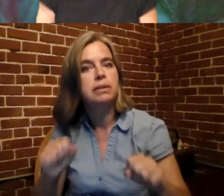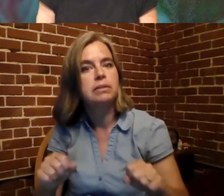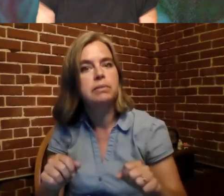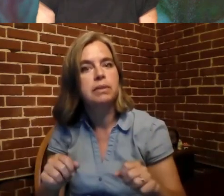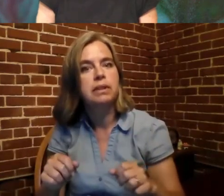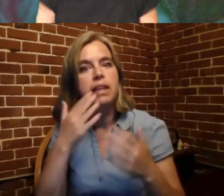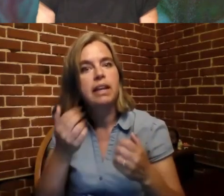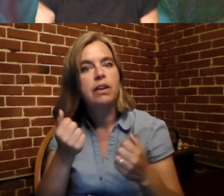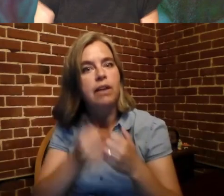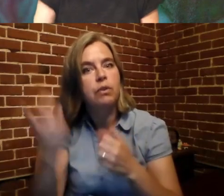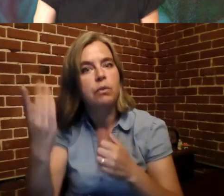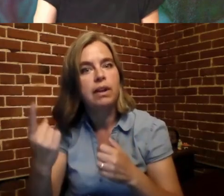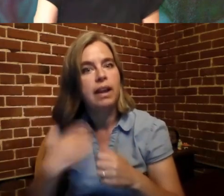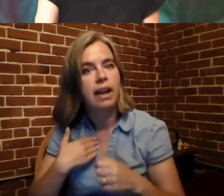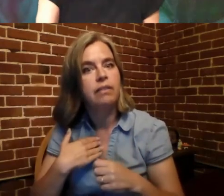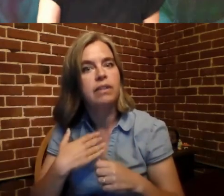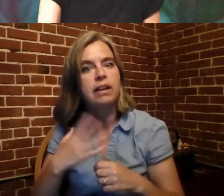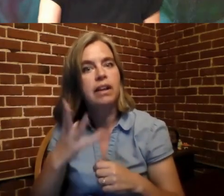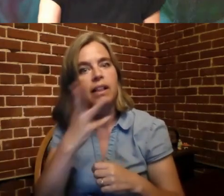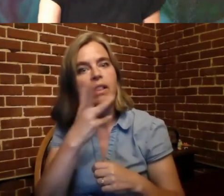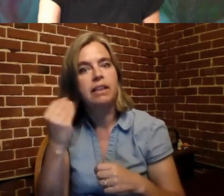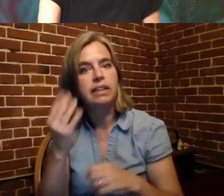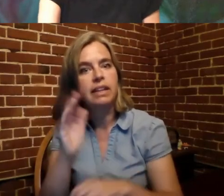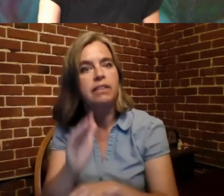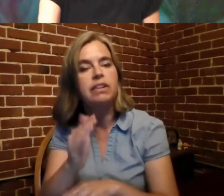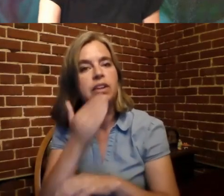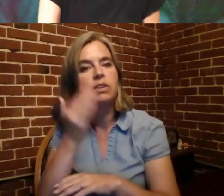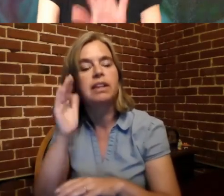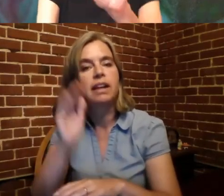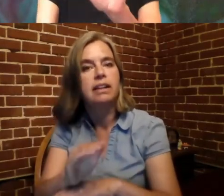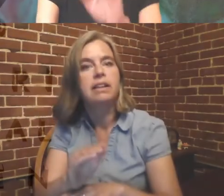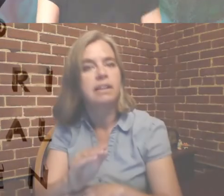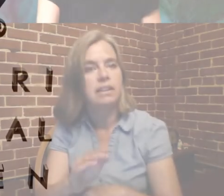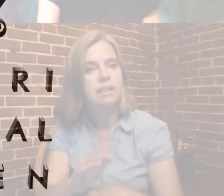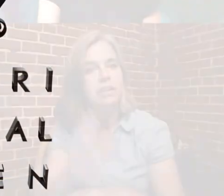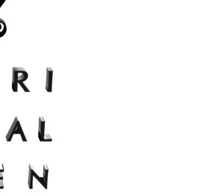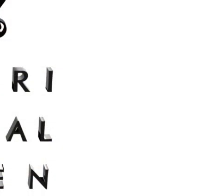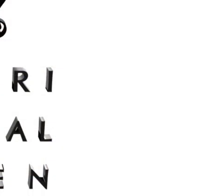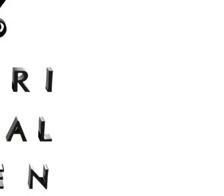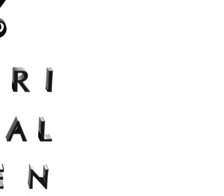a lovely evening. Good night. Thank you. Bye-bye. Bye-bye.